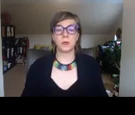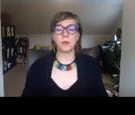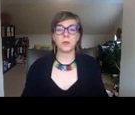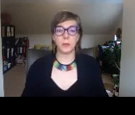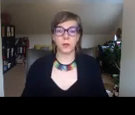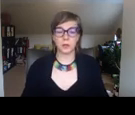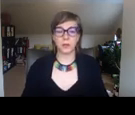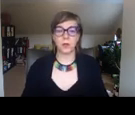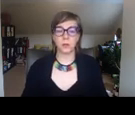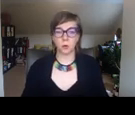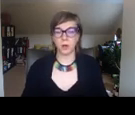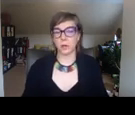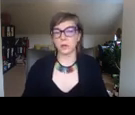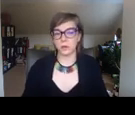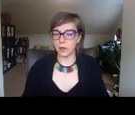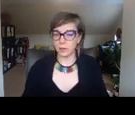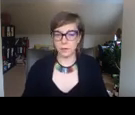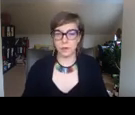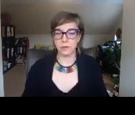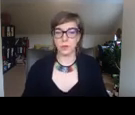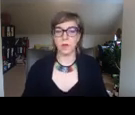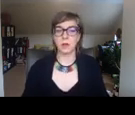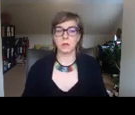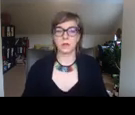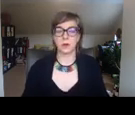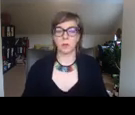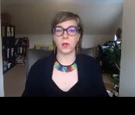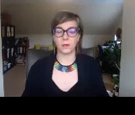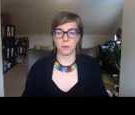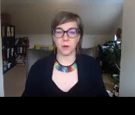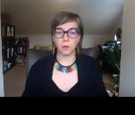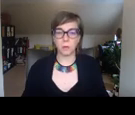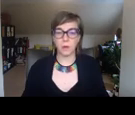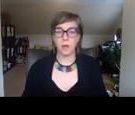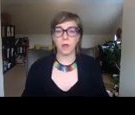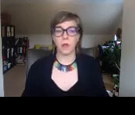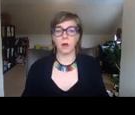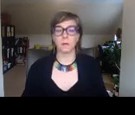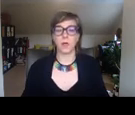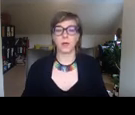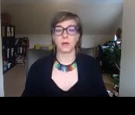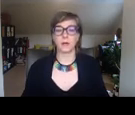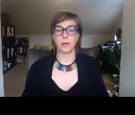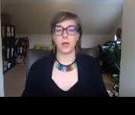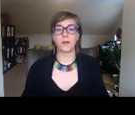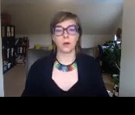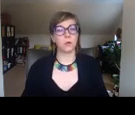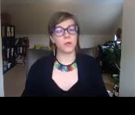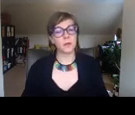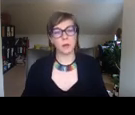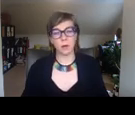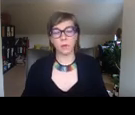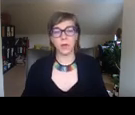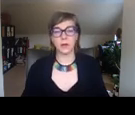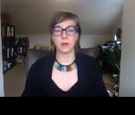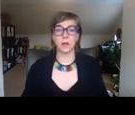There's so little separation between work and personal life. So many of us are working from home. And we have our whole